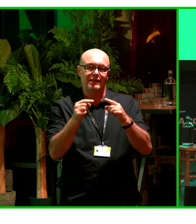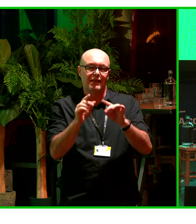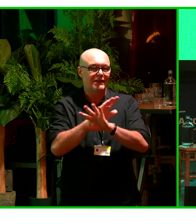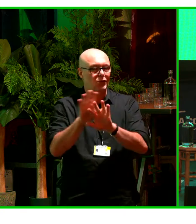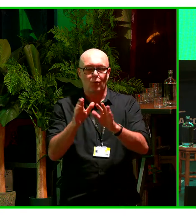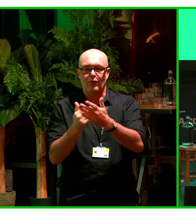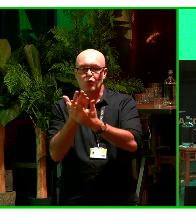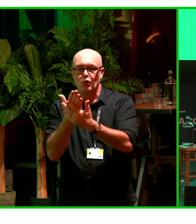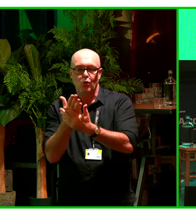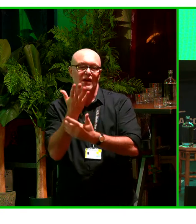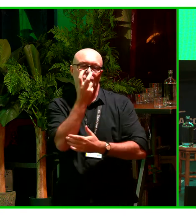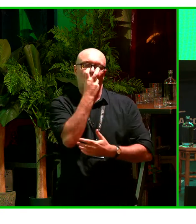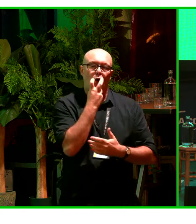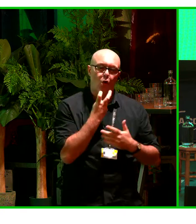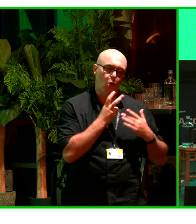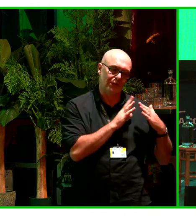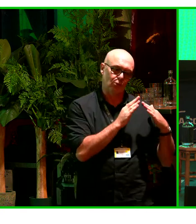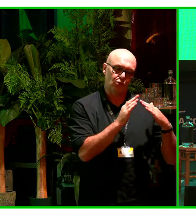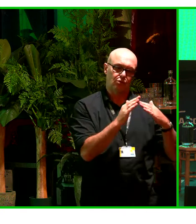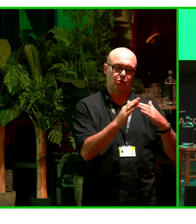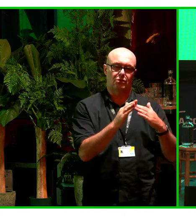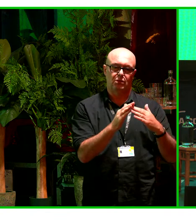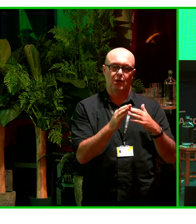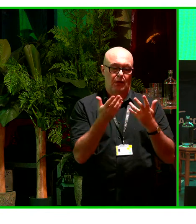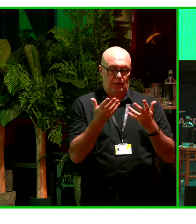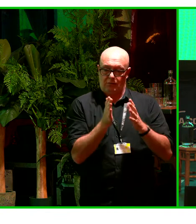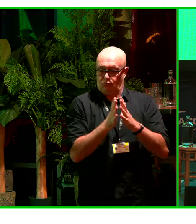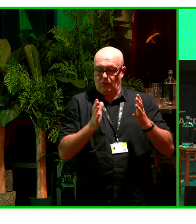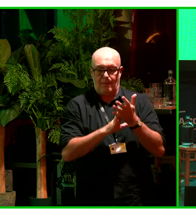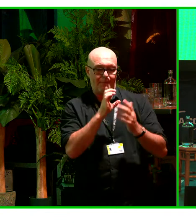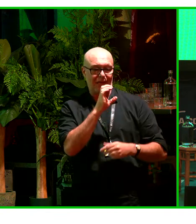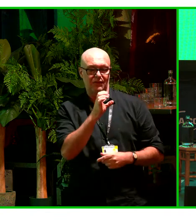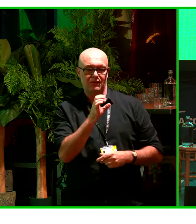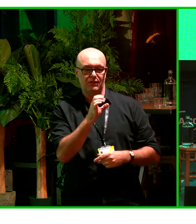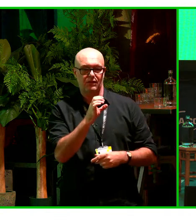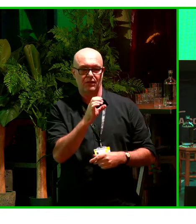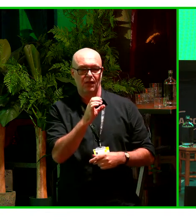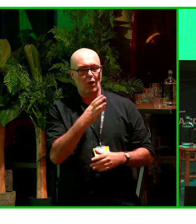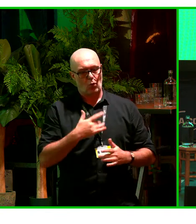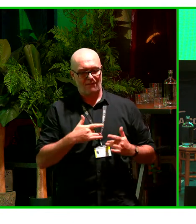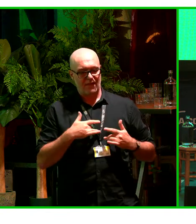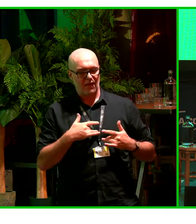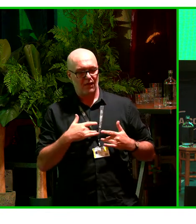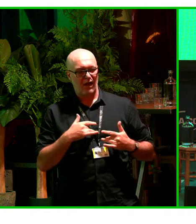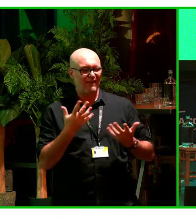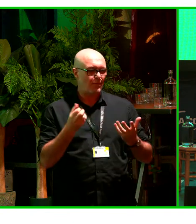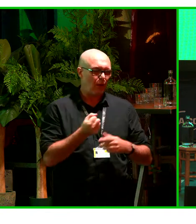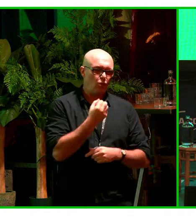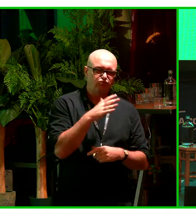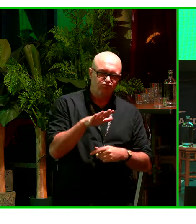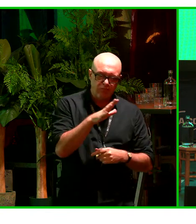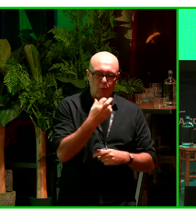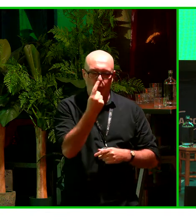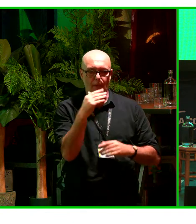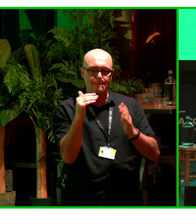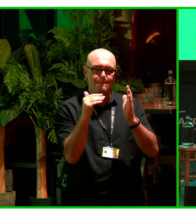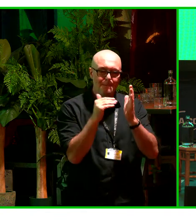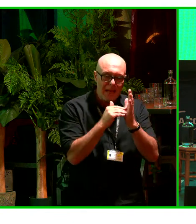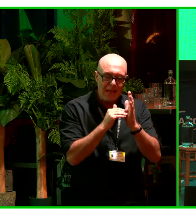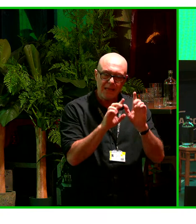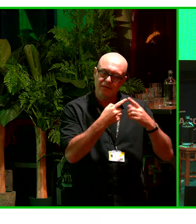existing housing stock. In Greater Manchester, the estimate is just under 1 million properties need to be